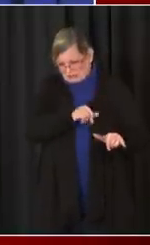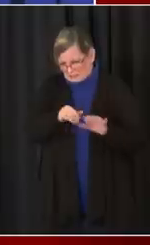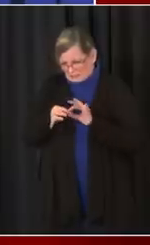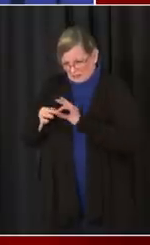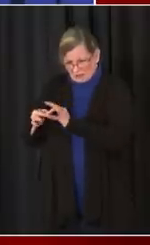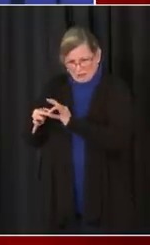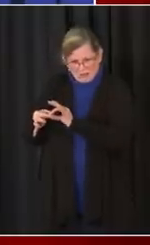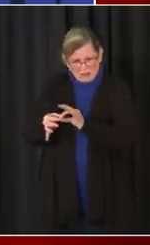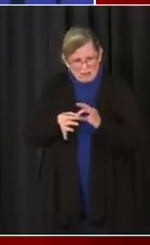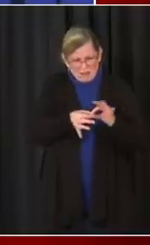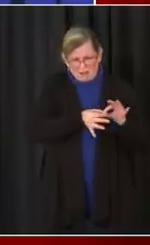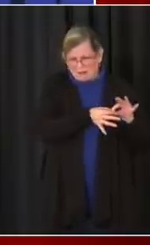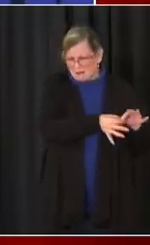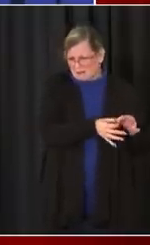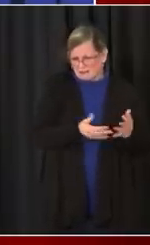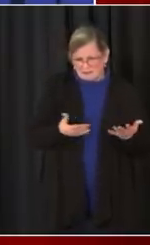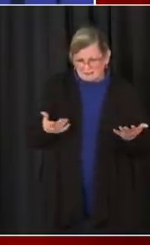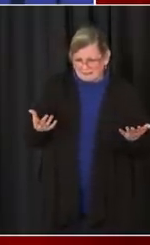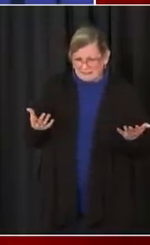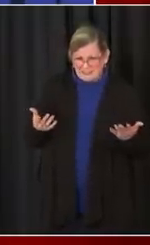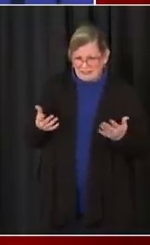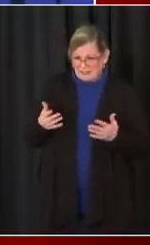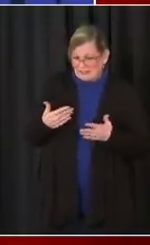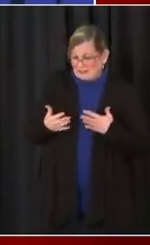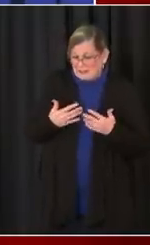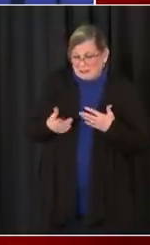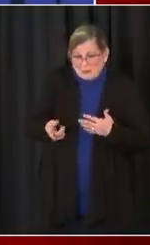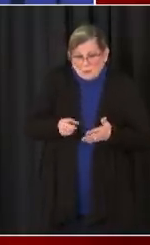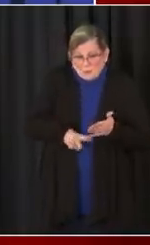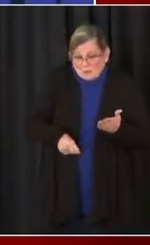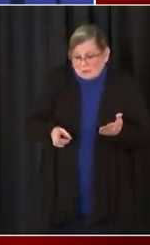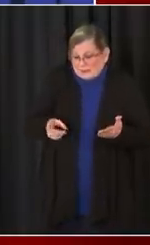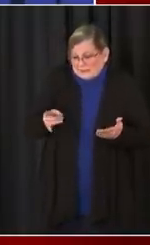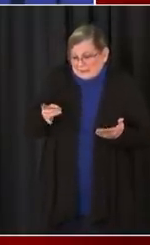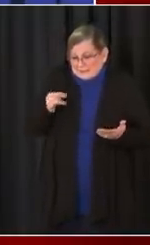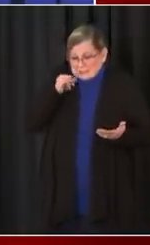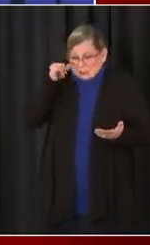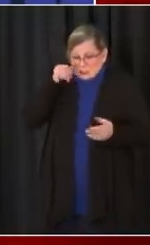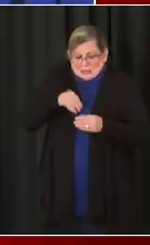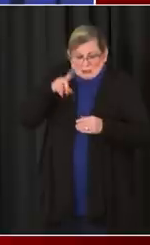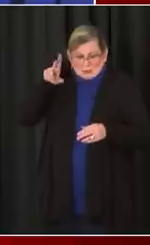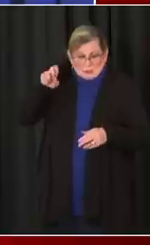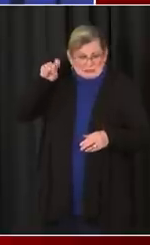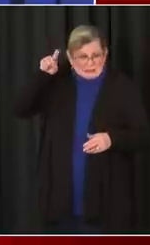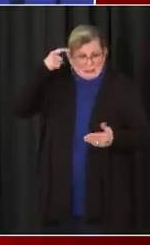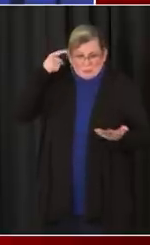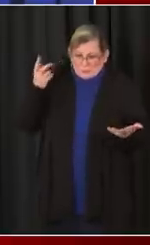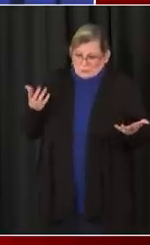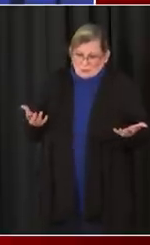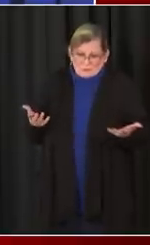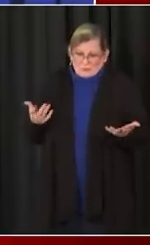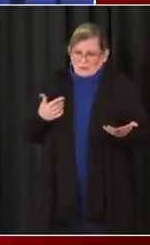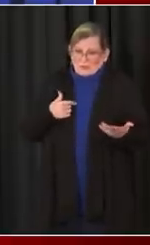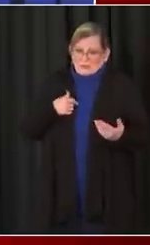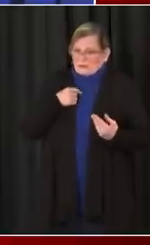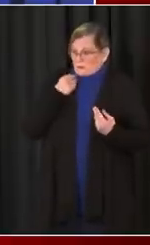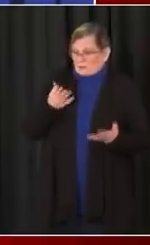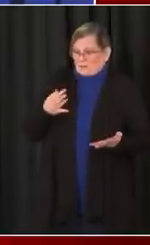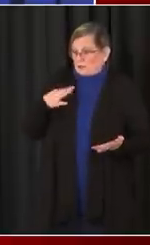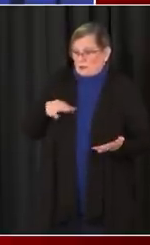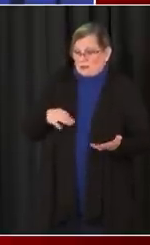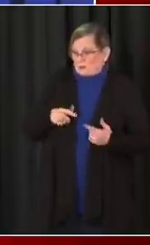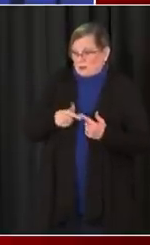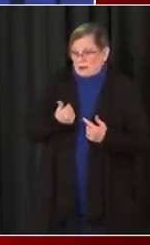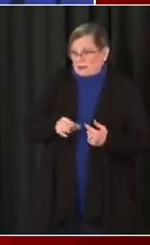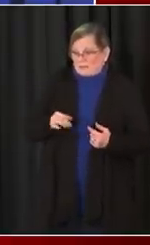has been going on that did what they did at the U.S. Capitol yesterday. But beyond that, I won't give credit to any